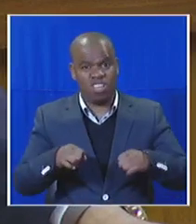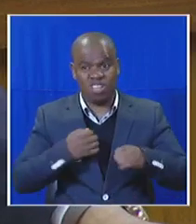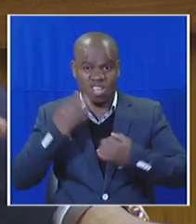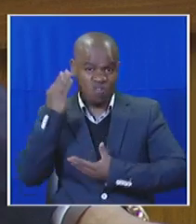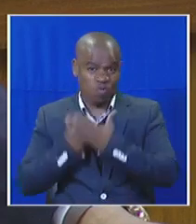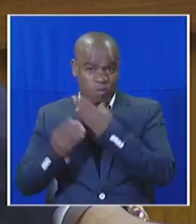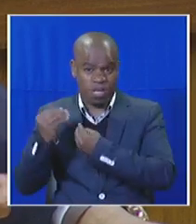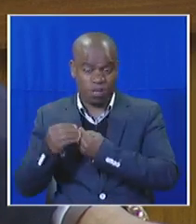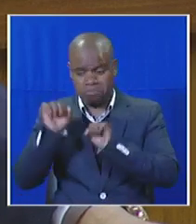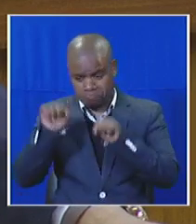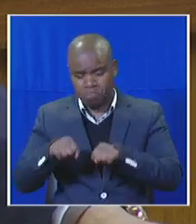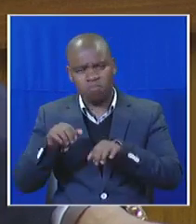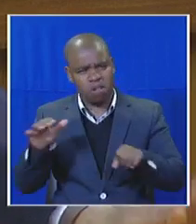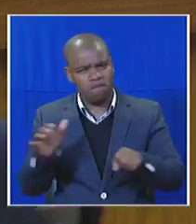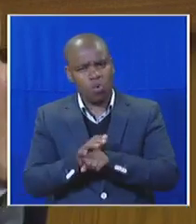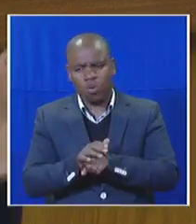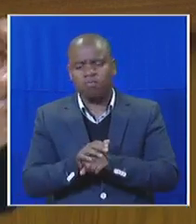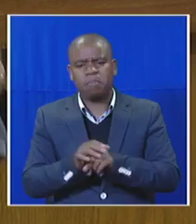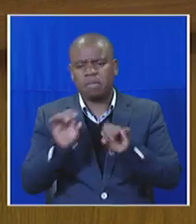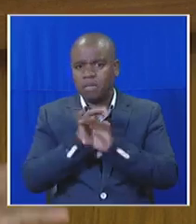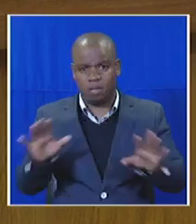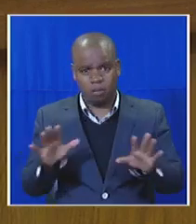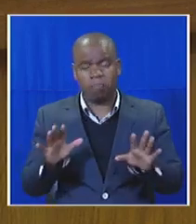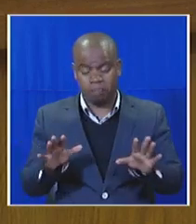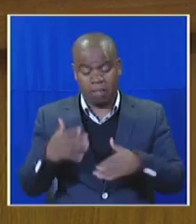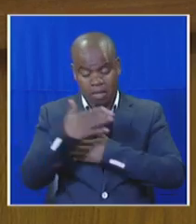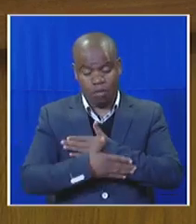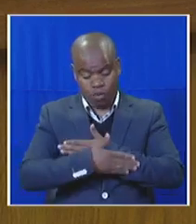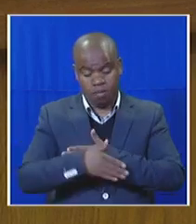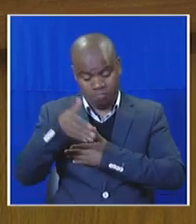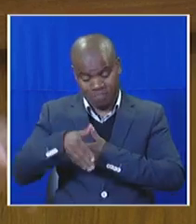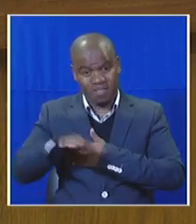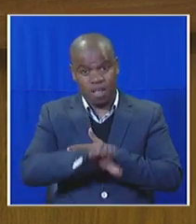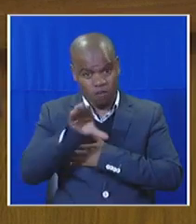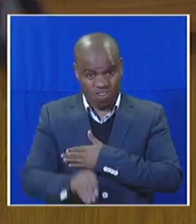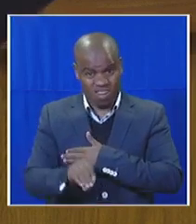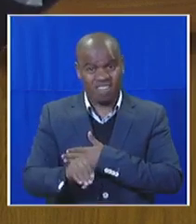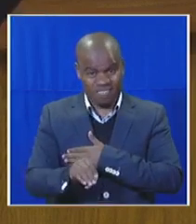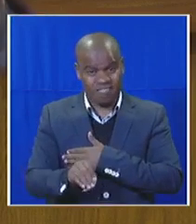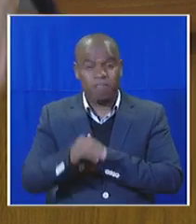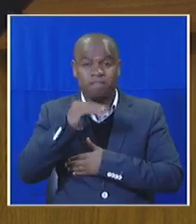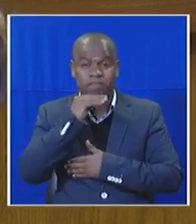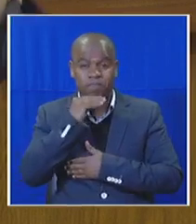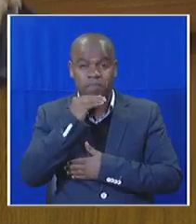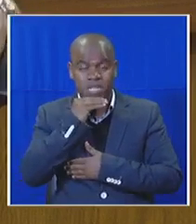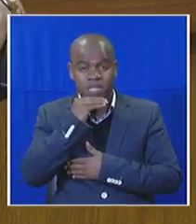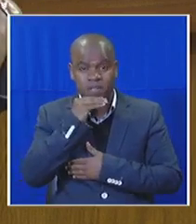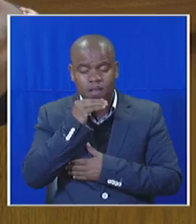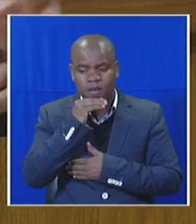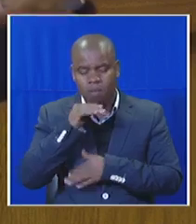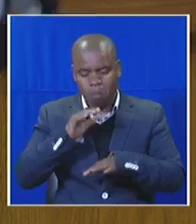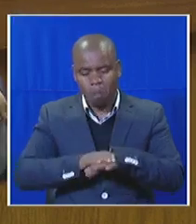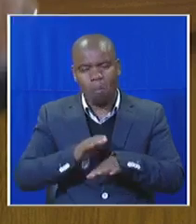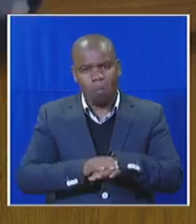information should be now automatic. That if a country is operating in South Africa, the company is operating in South